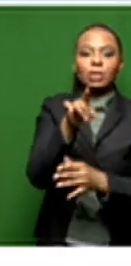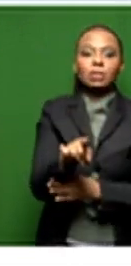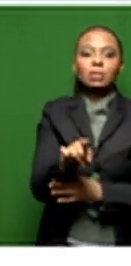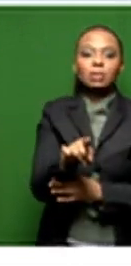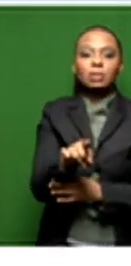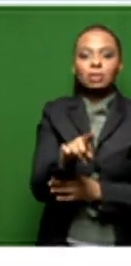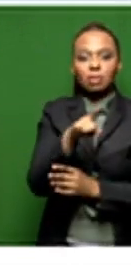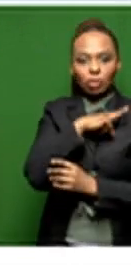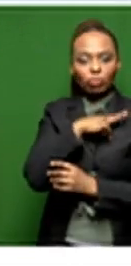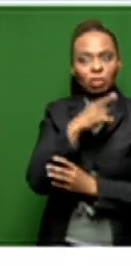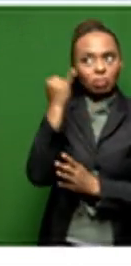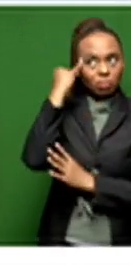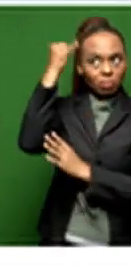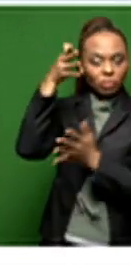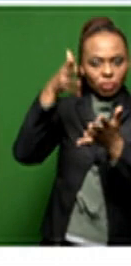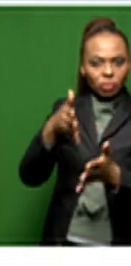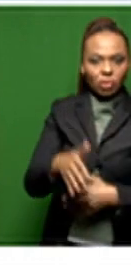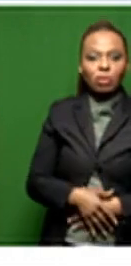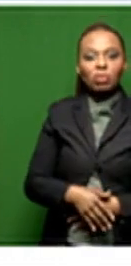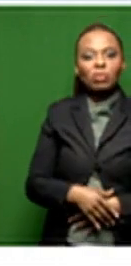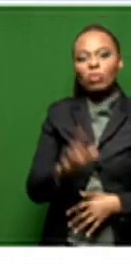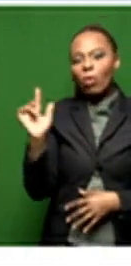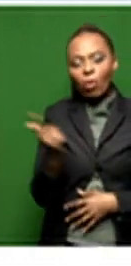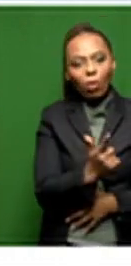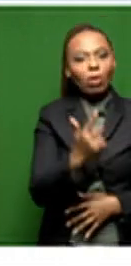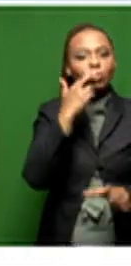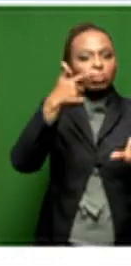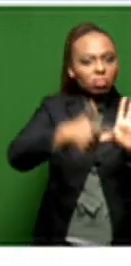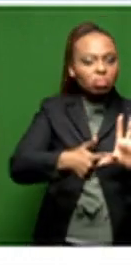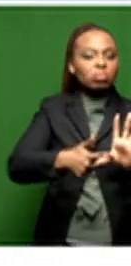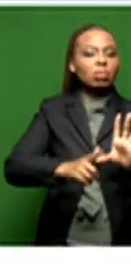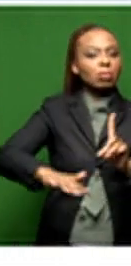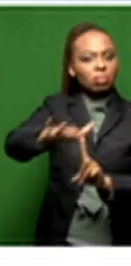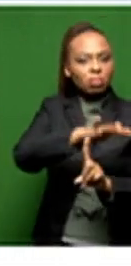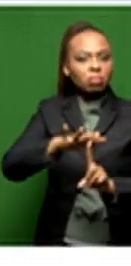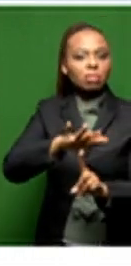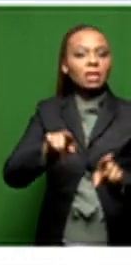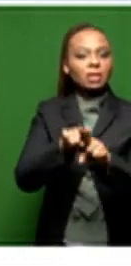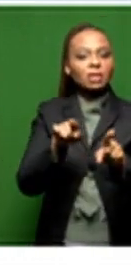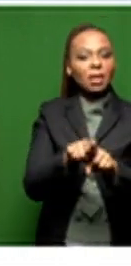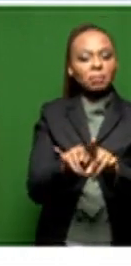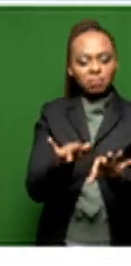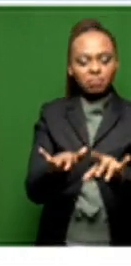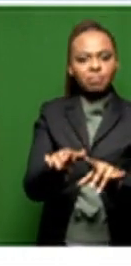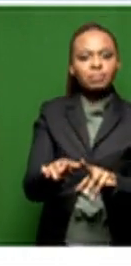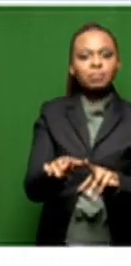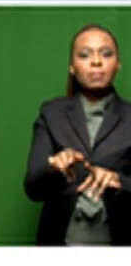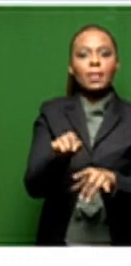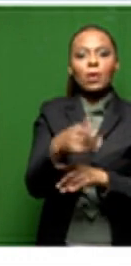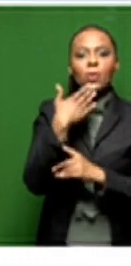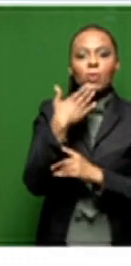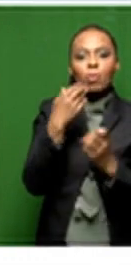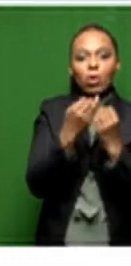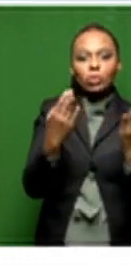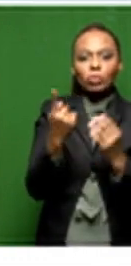main benefits for the fuel station operators, and also for the fleet operators who are spending almost